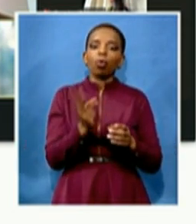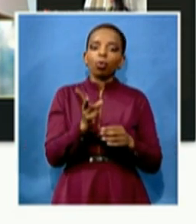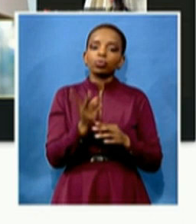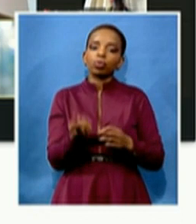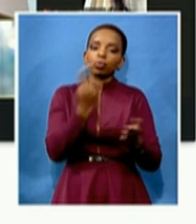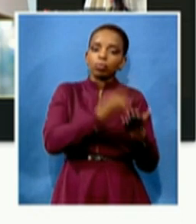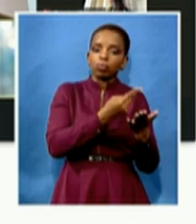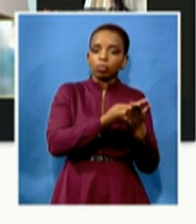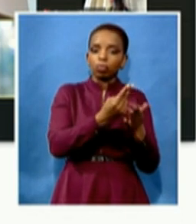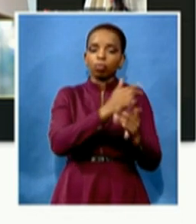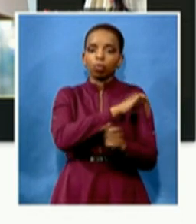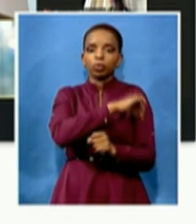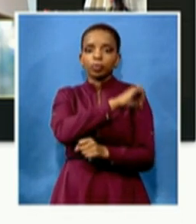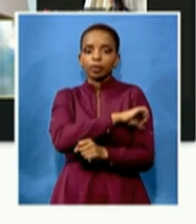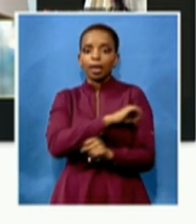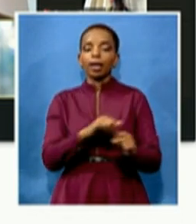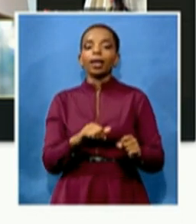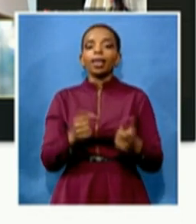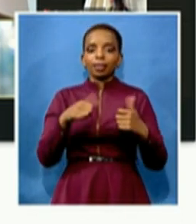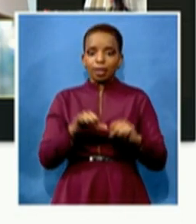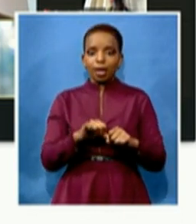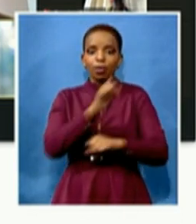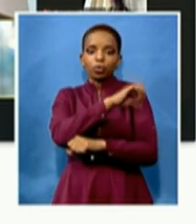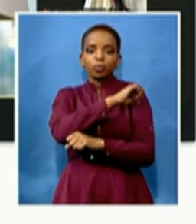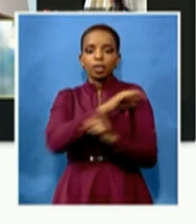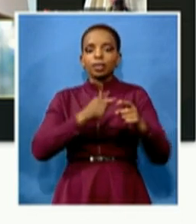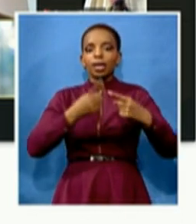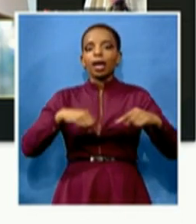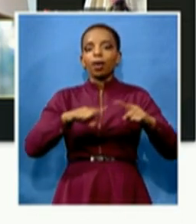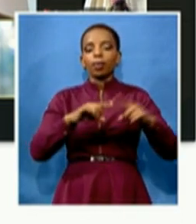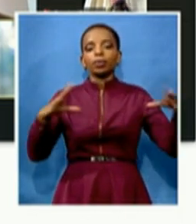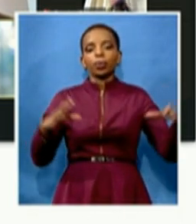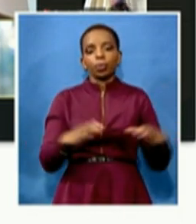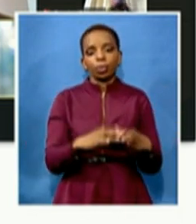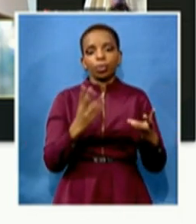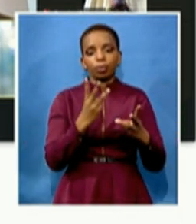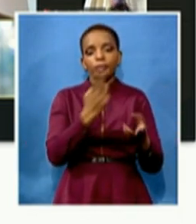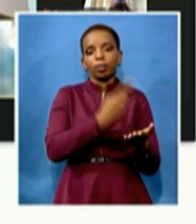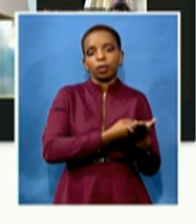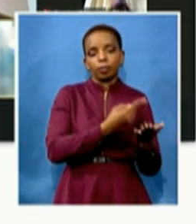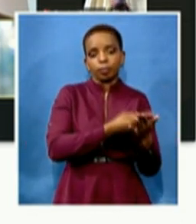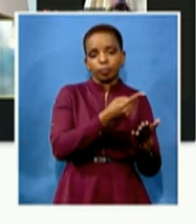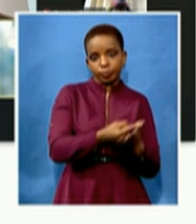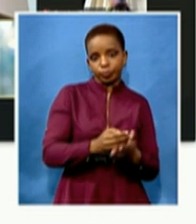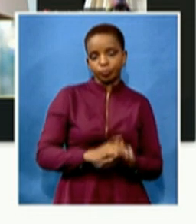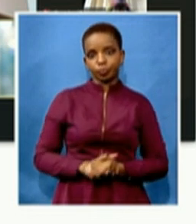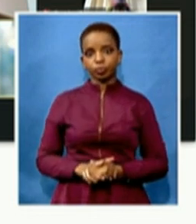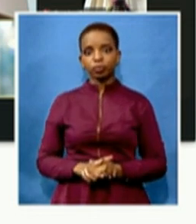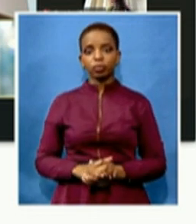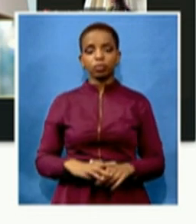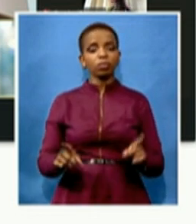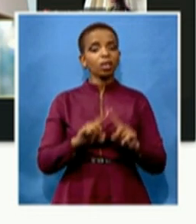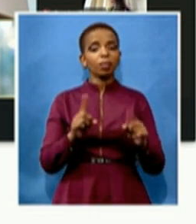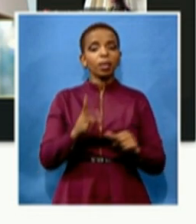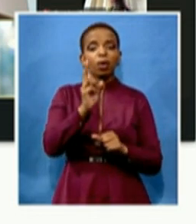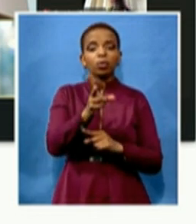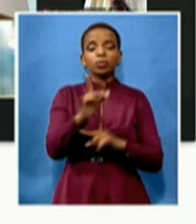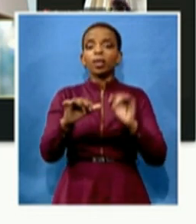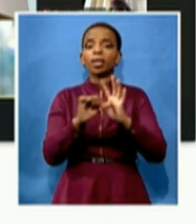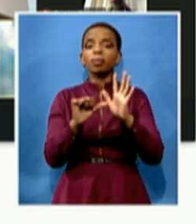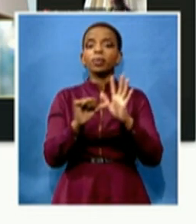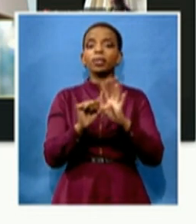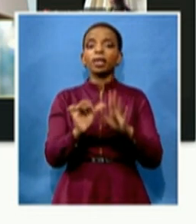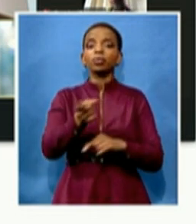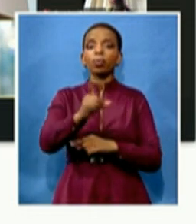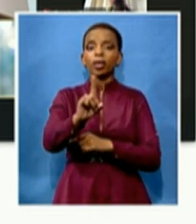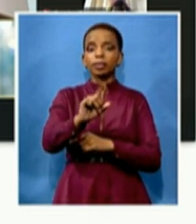have a higher proportion of elder individuals. What's also important based on research as to how this is